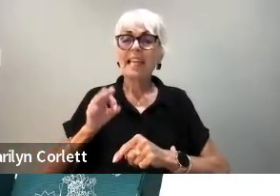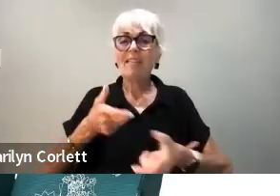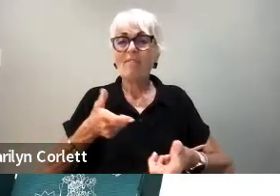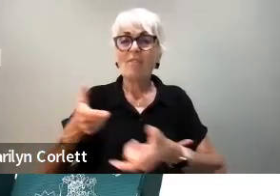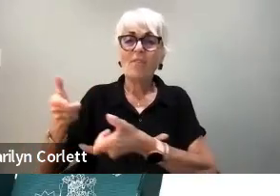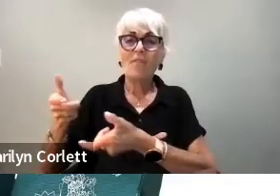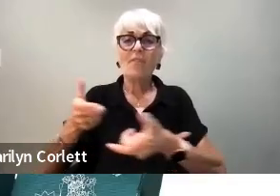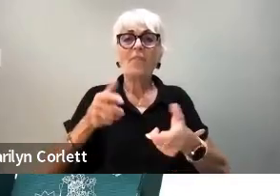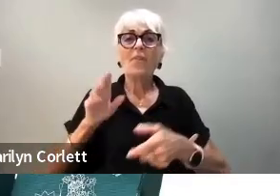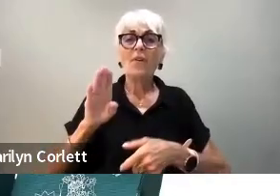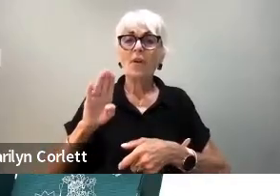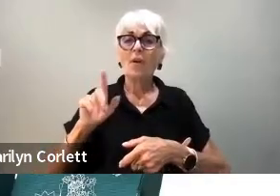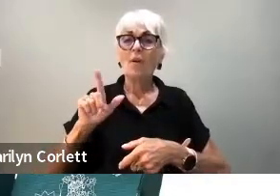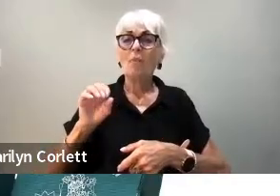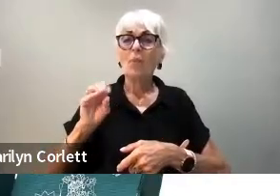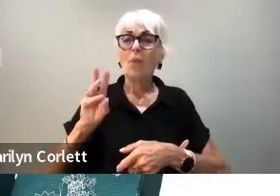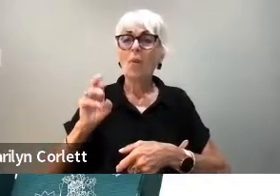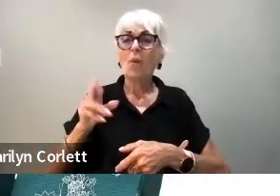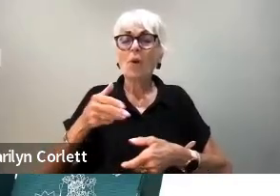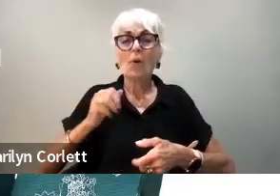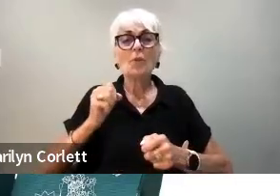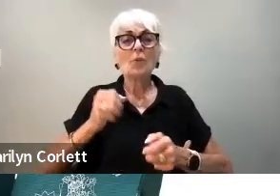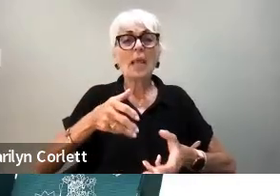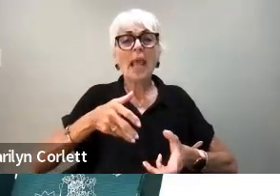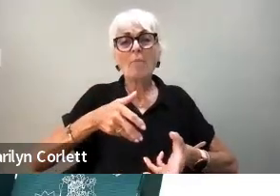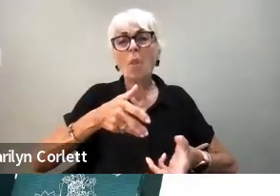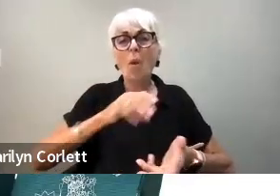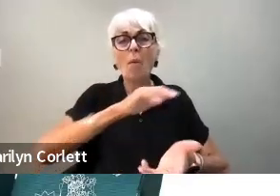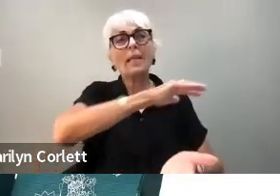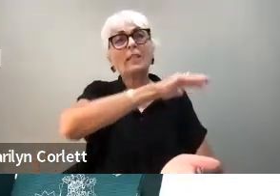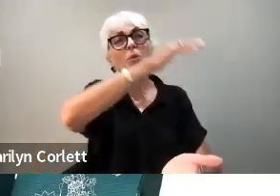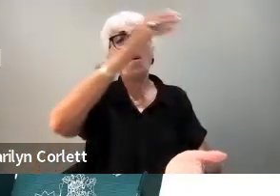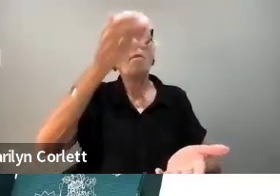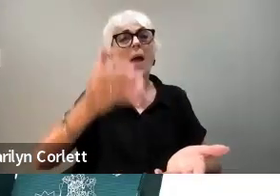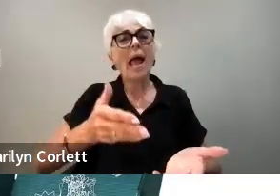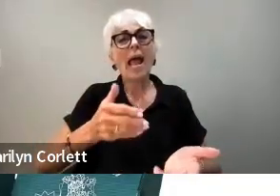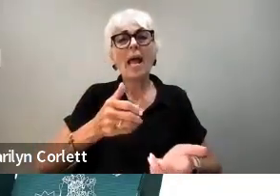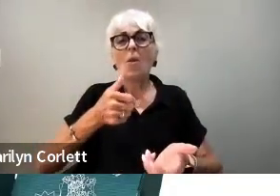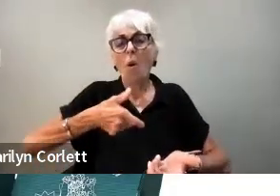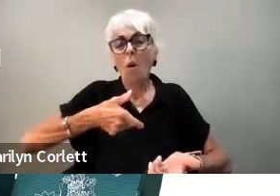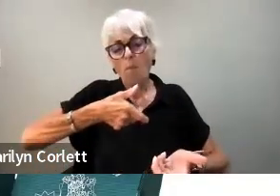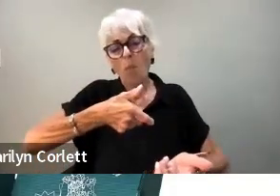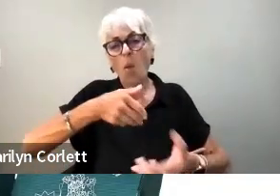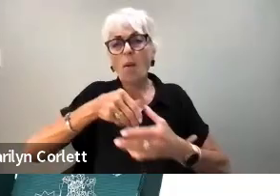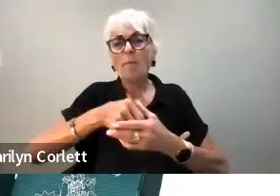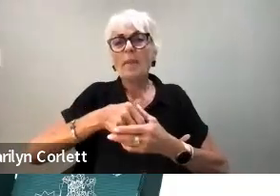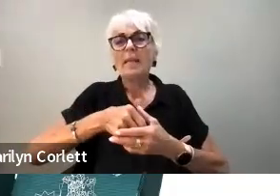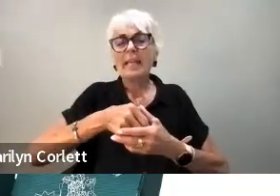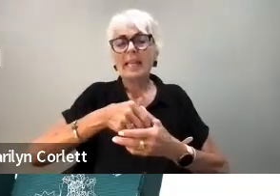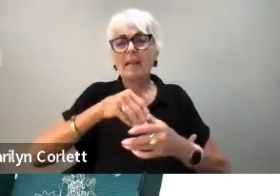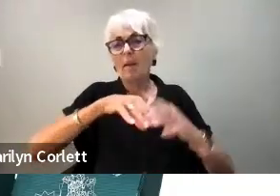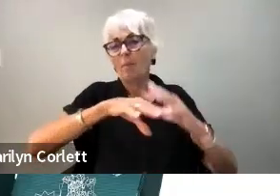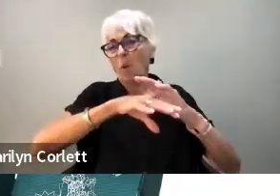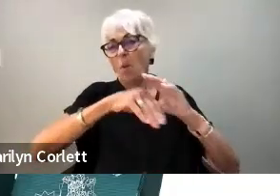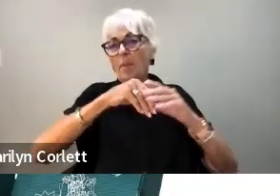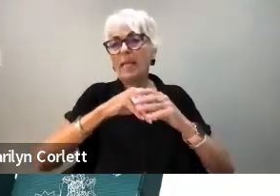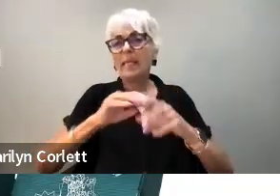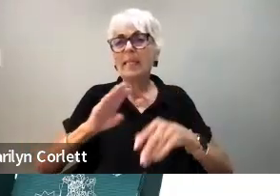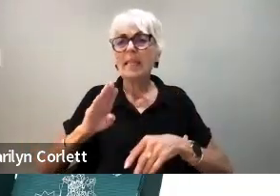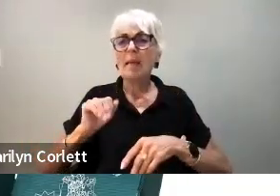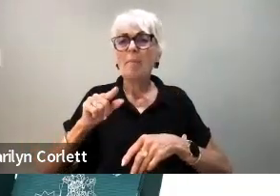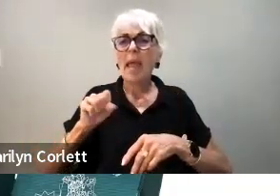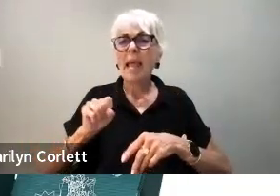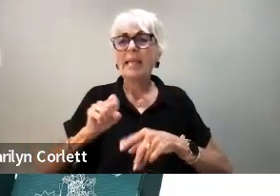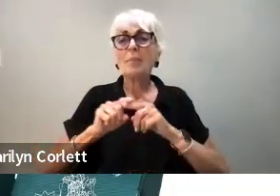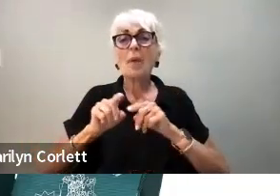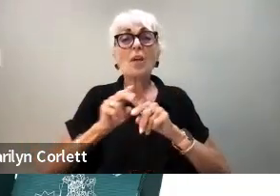blower, you can blow leaves into a pile, you can blow them right into the bags if you want to. But I also use a leaf blower